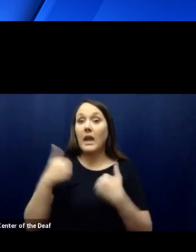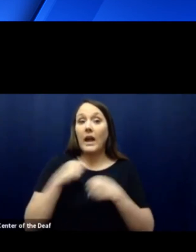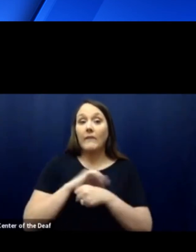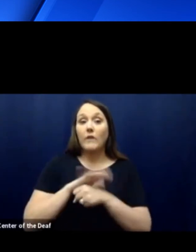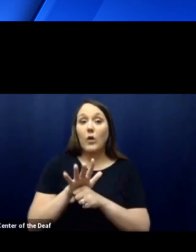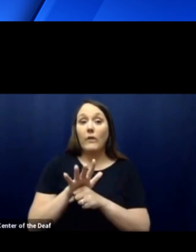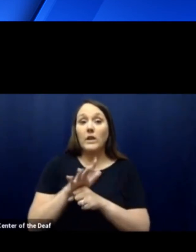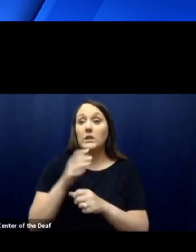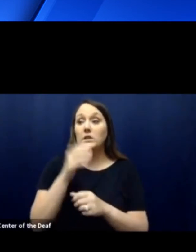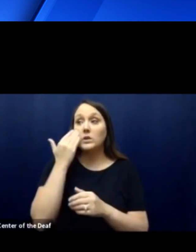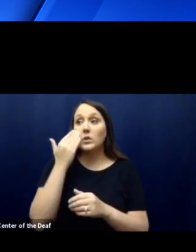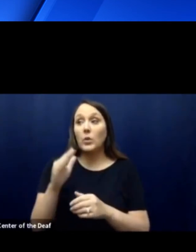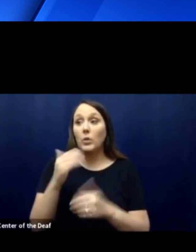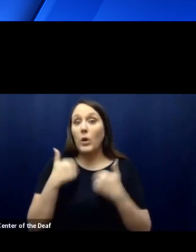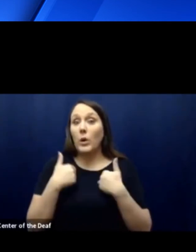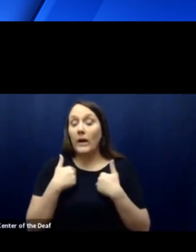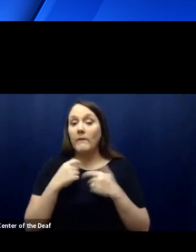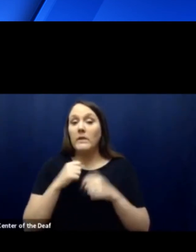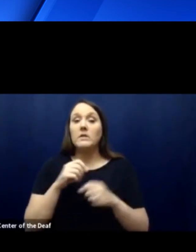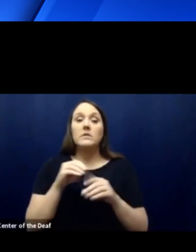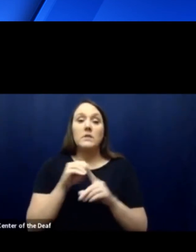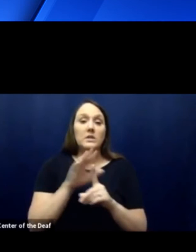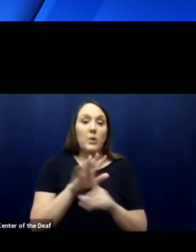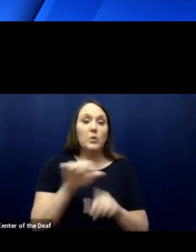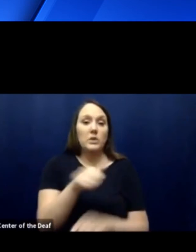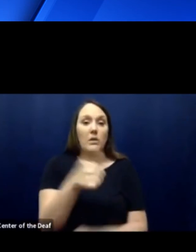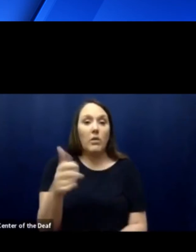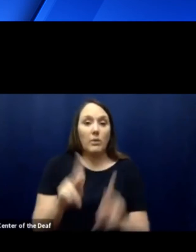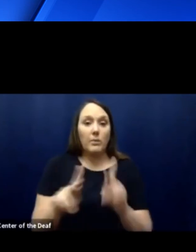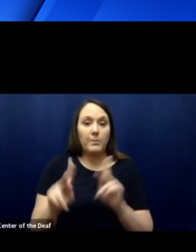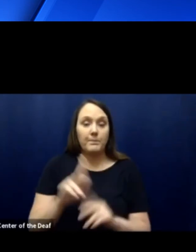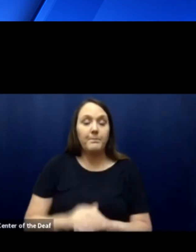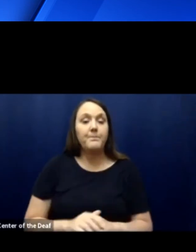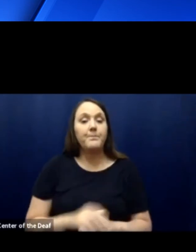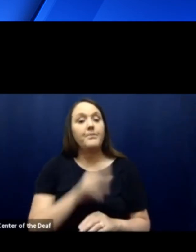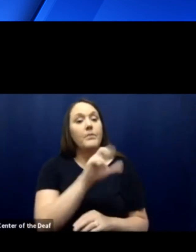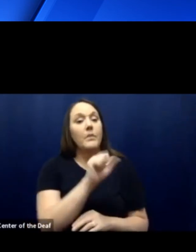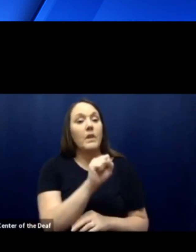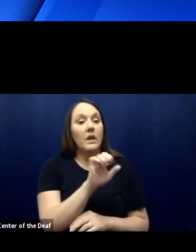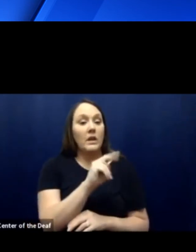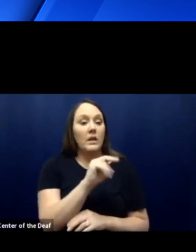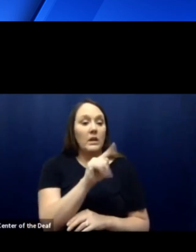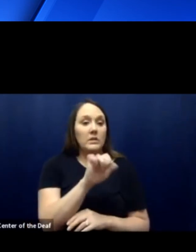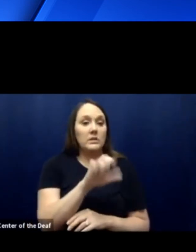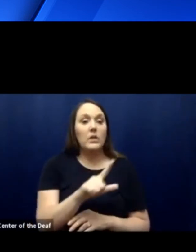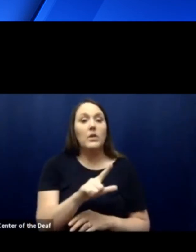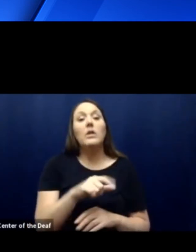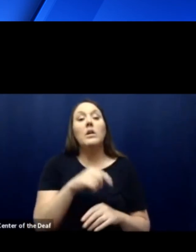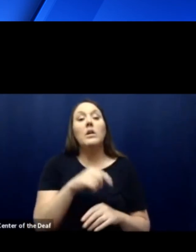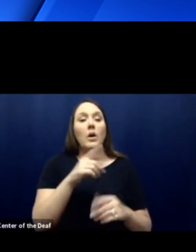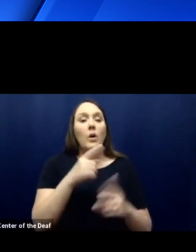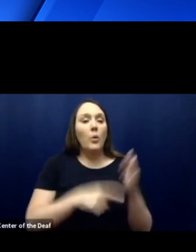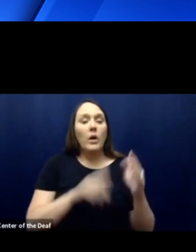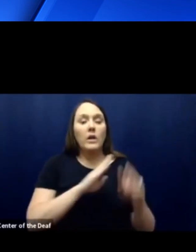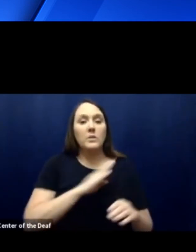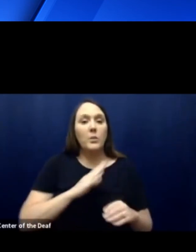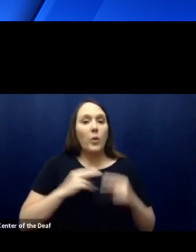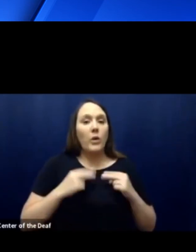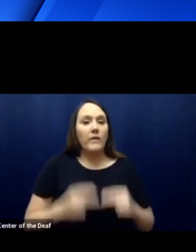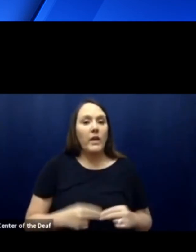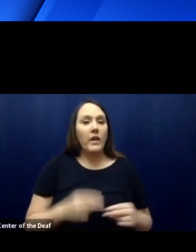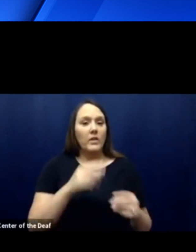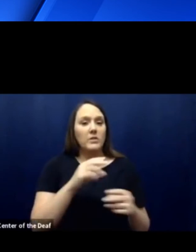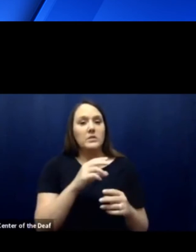it, potentially exposing others. From Vincent with the Sentinel, what is the Board of Health's job under the TCA in